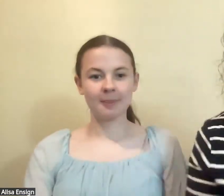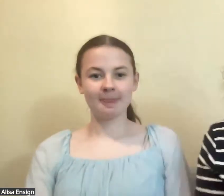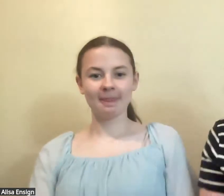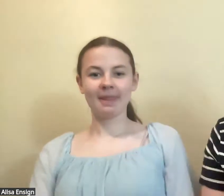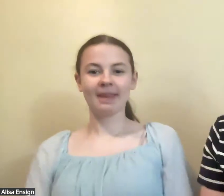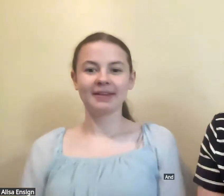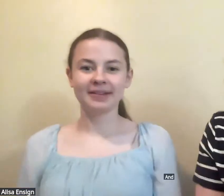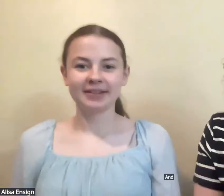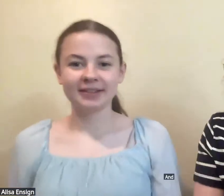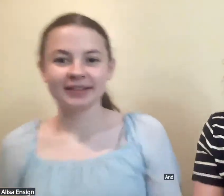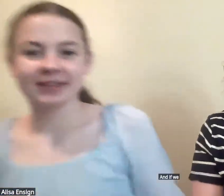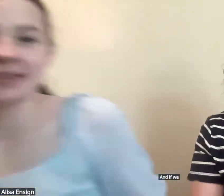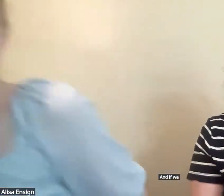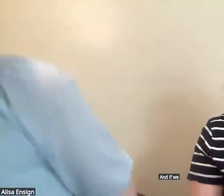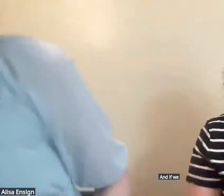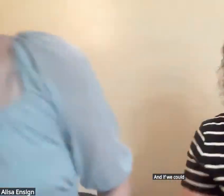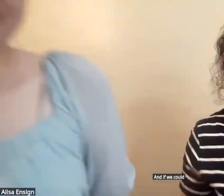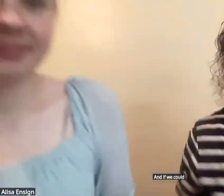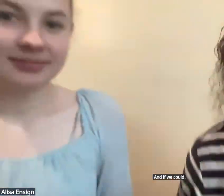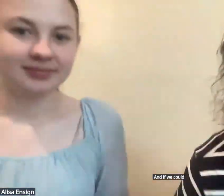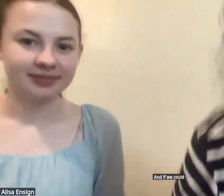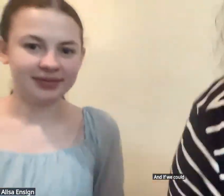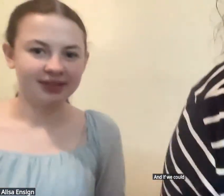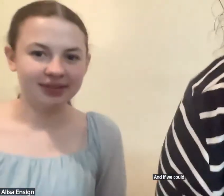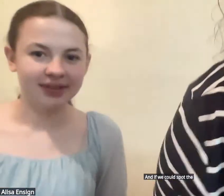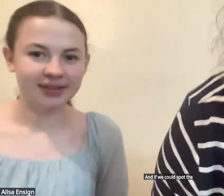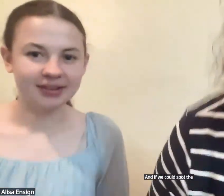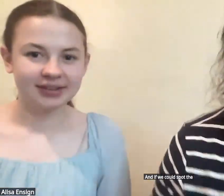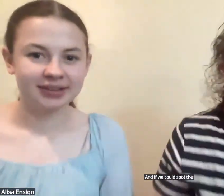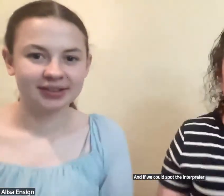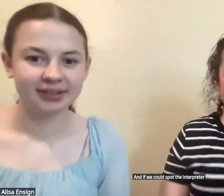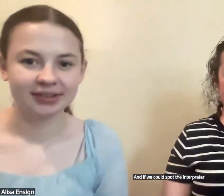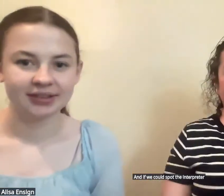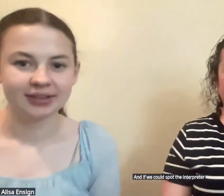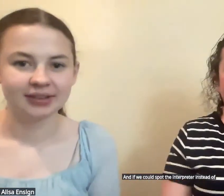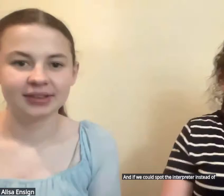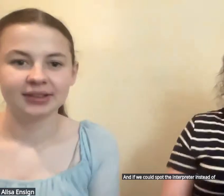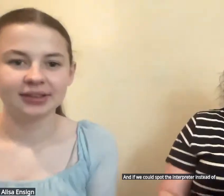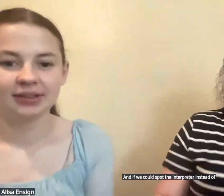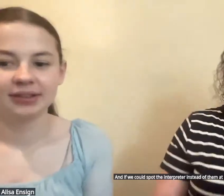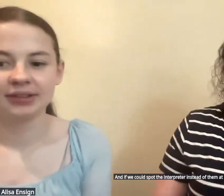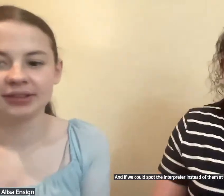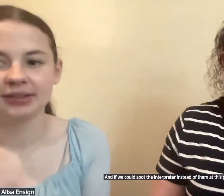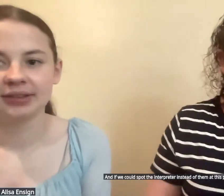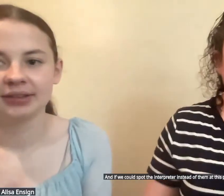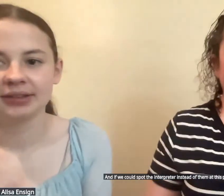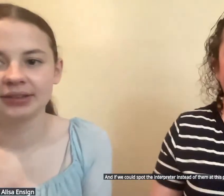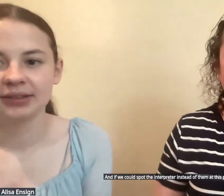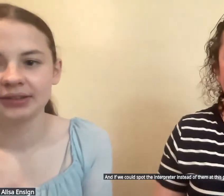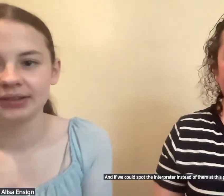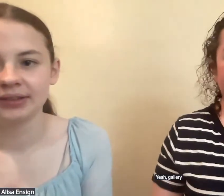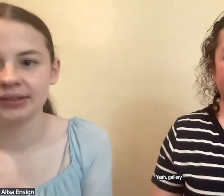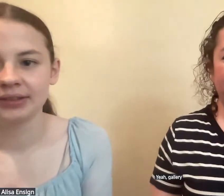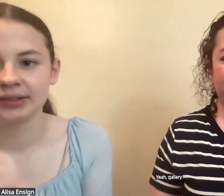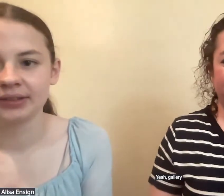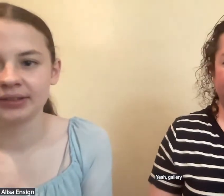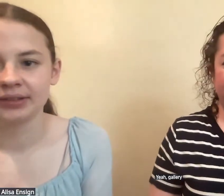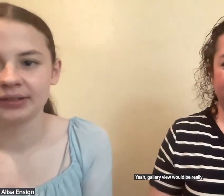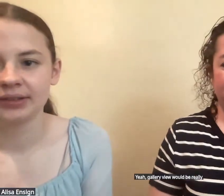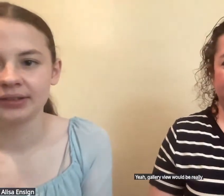And if we could spotlight the interpreter instead of them at this point. Yeah, gallery view would be really